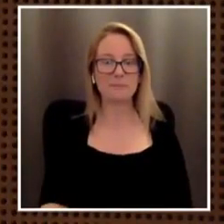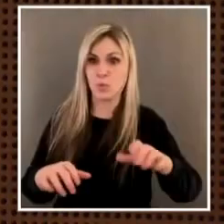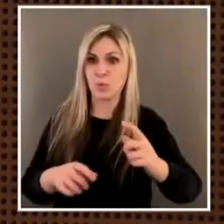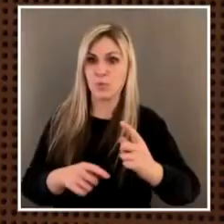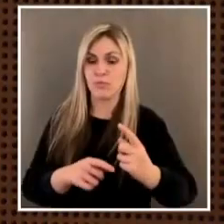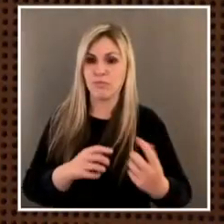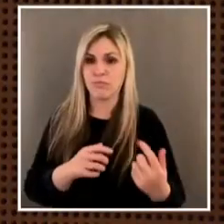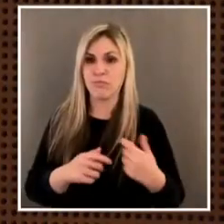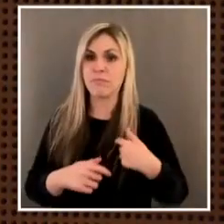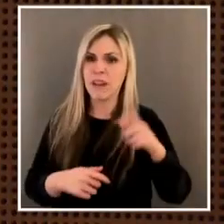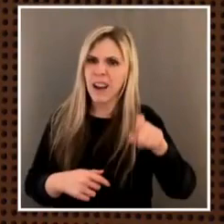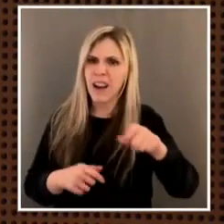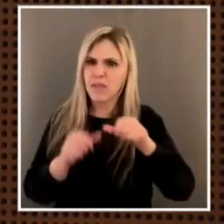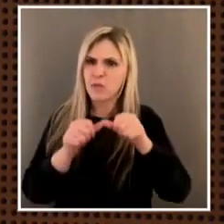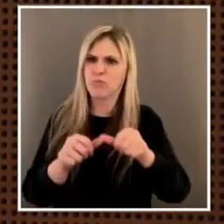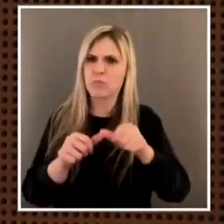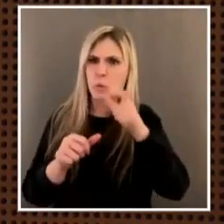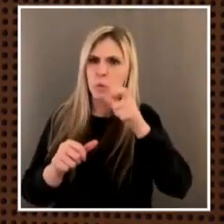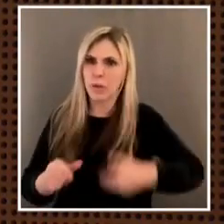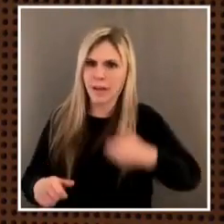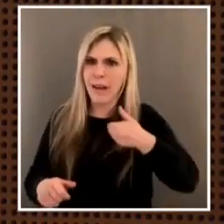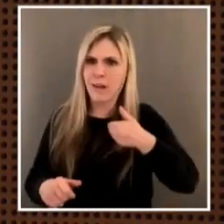That doesn't mean being